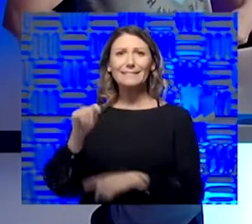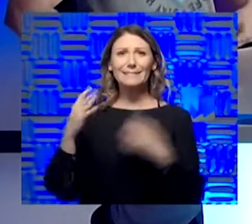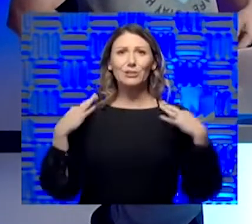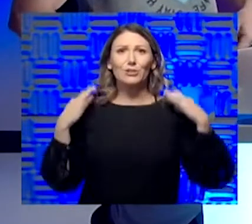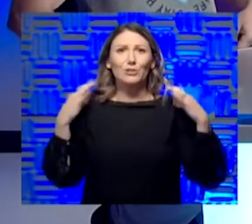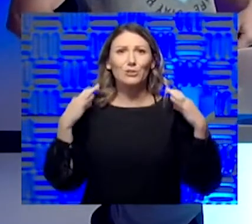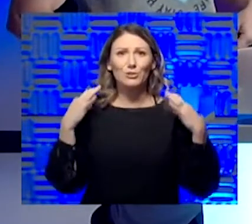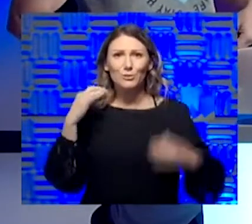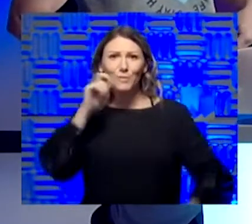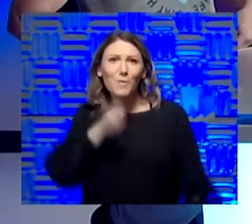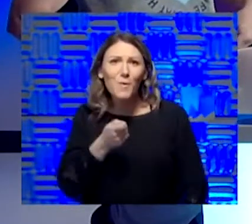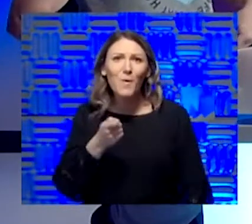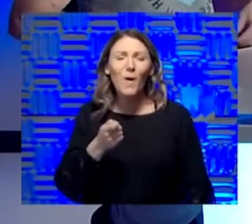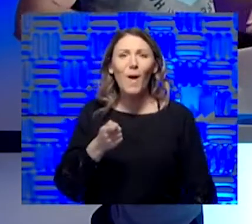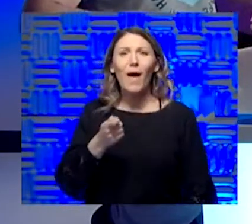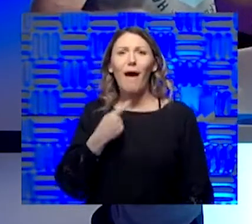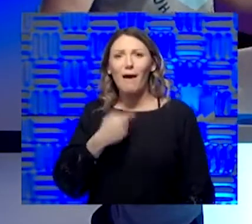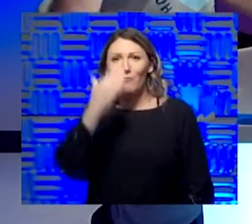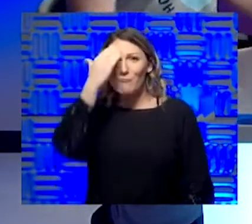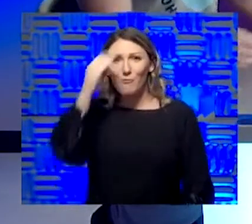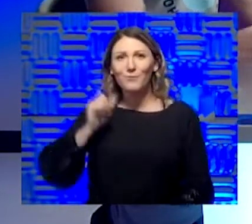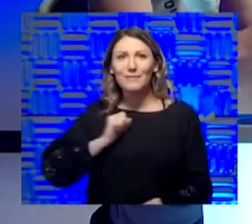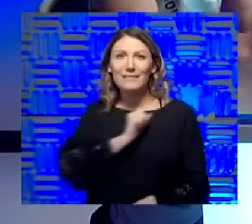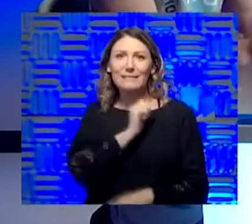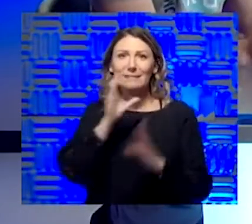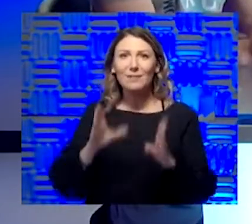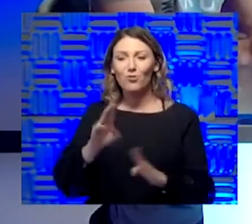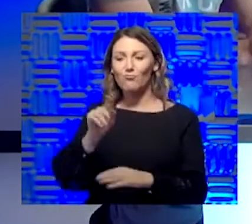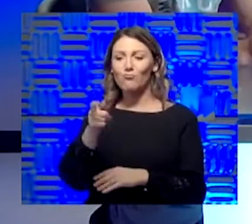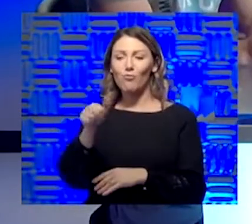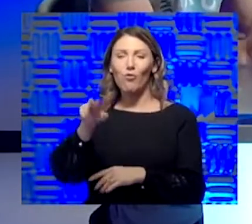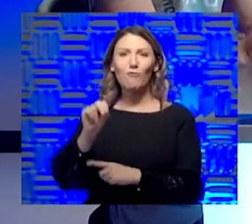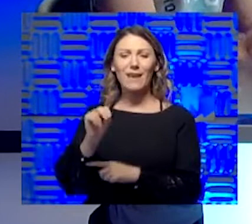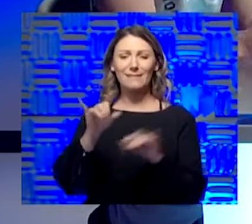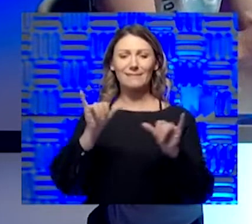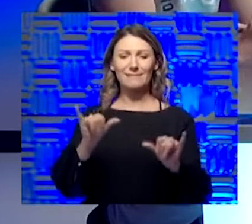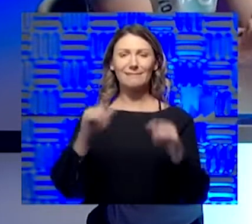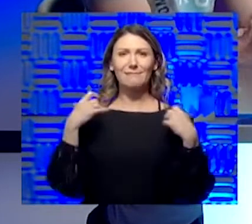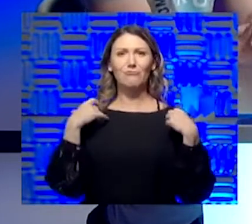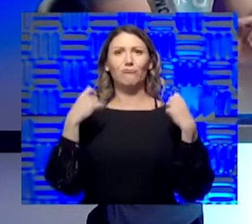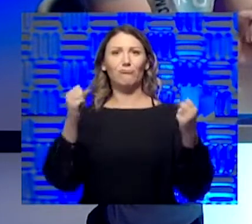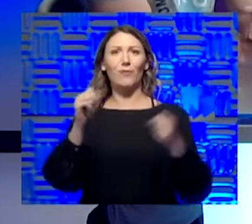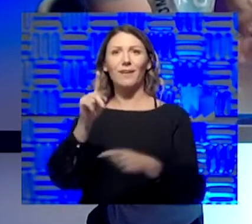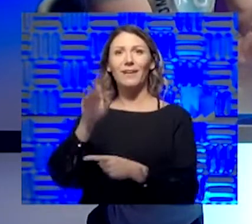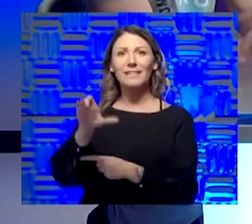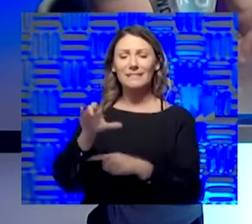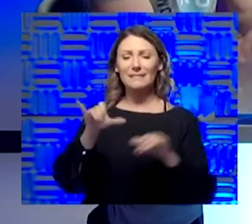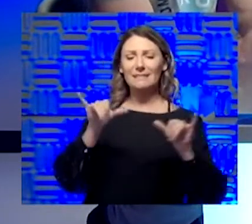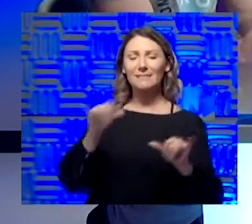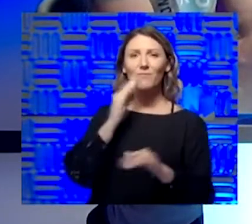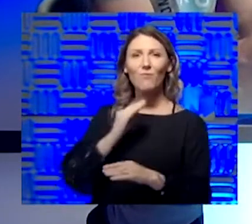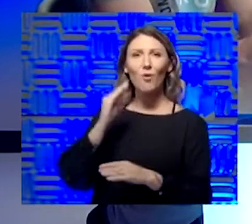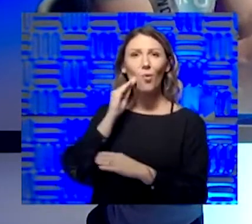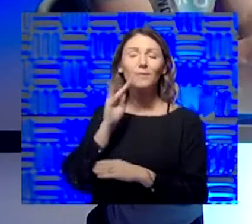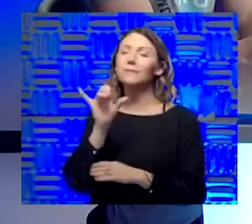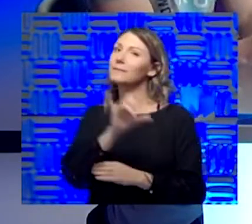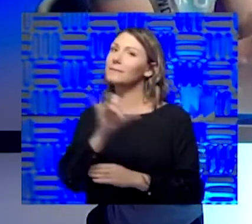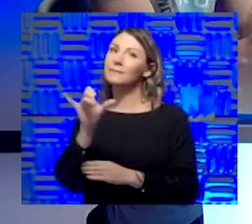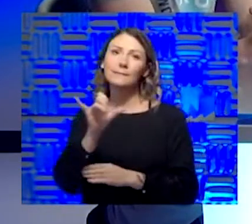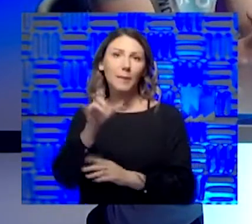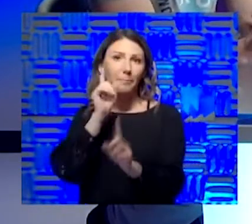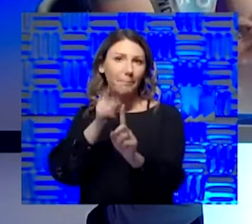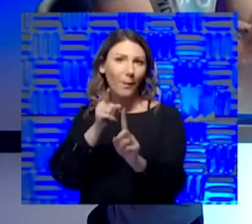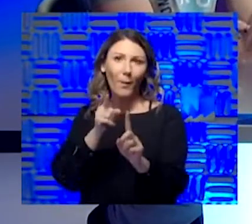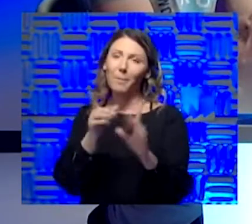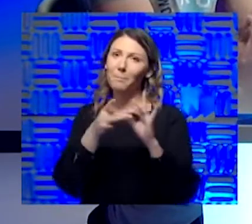has his on too. Stay strong, Kansas City. Stay home. And what really the same message we keep giving you is right back,